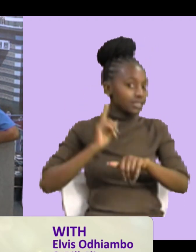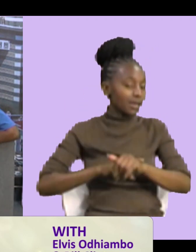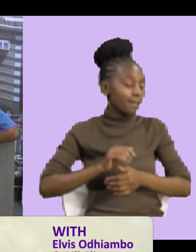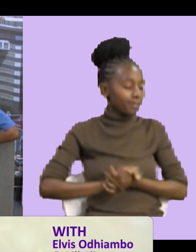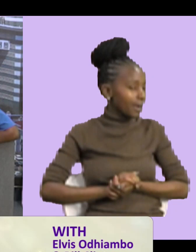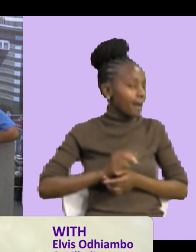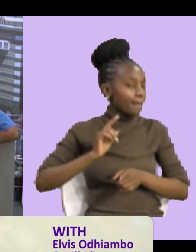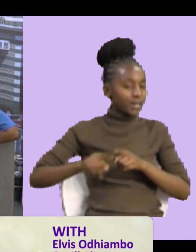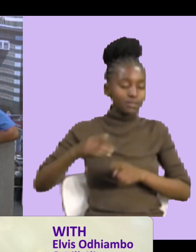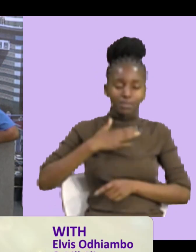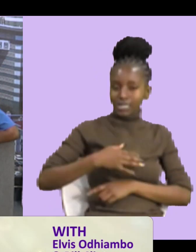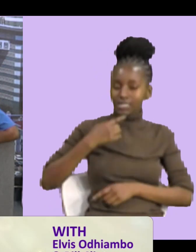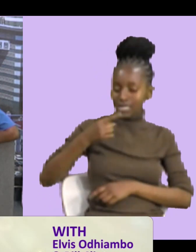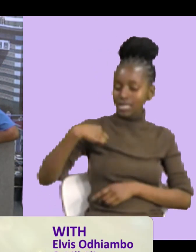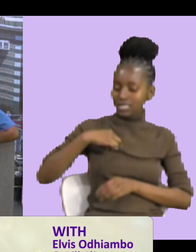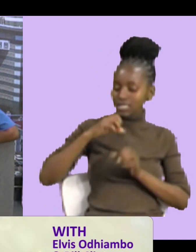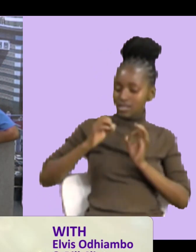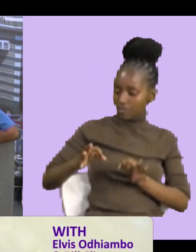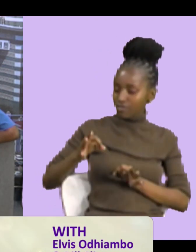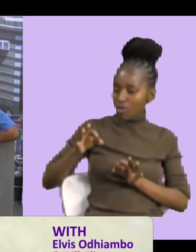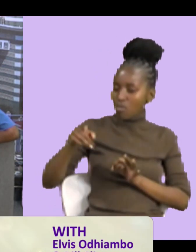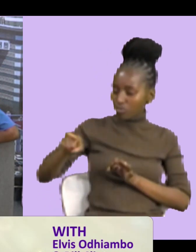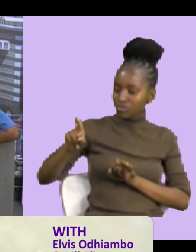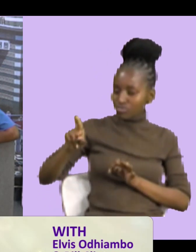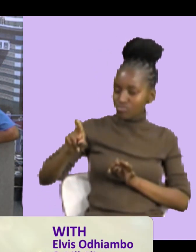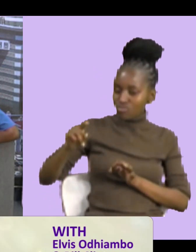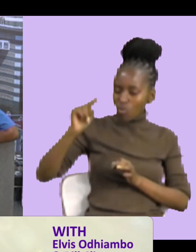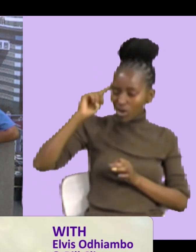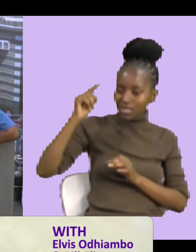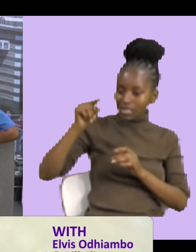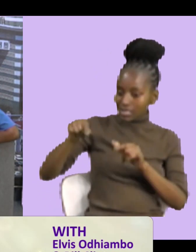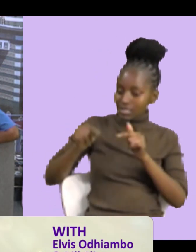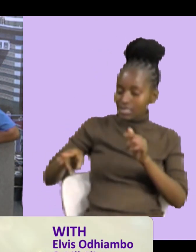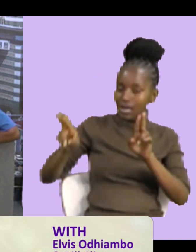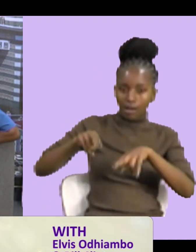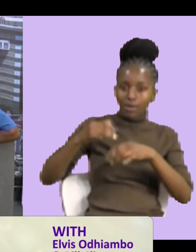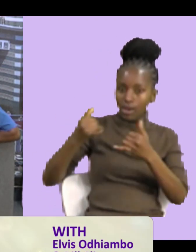anticipate for us to have this kind of look so far?